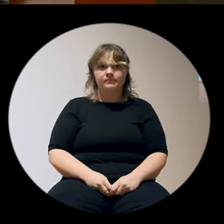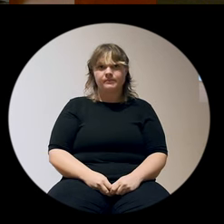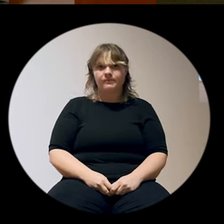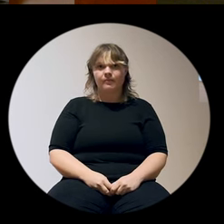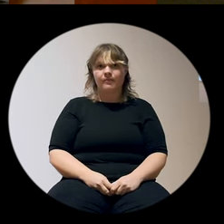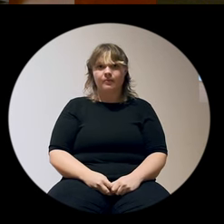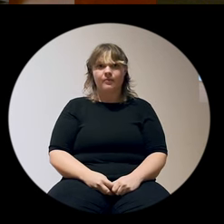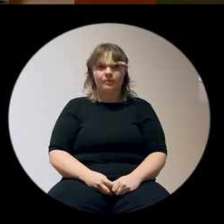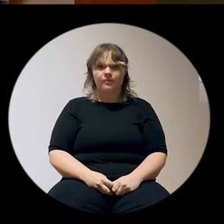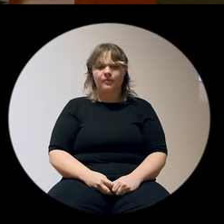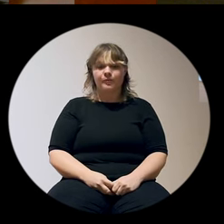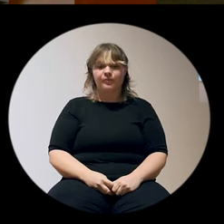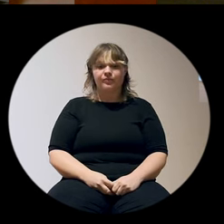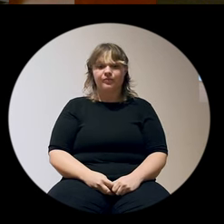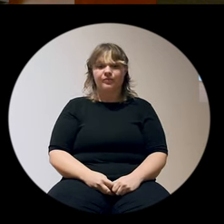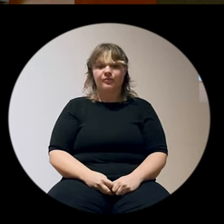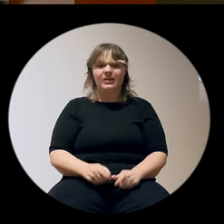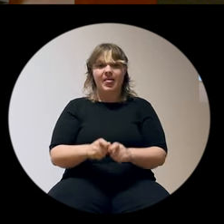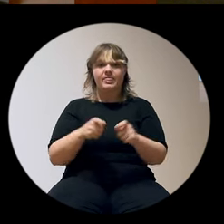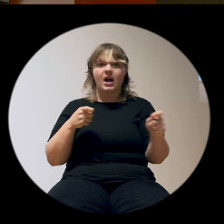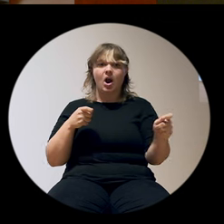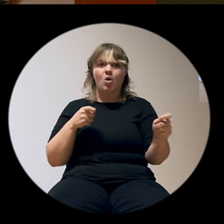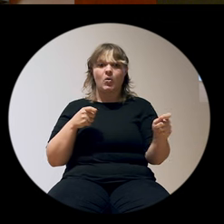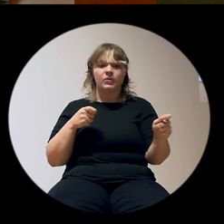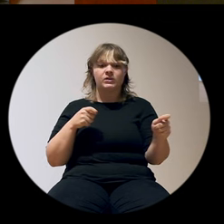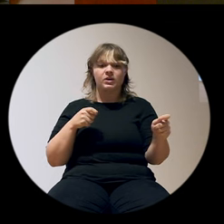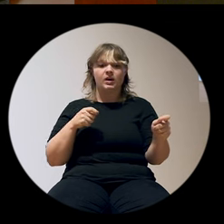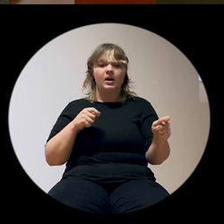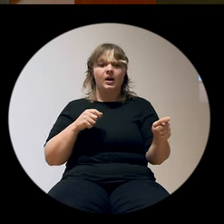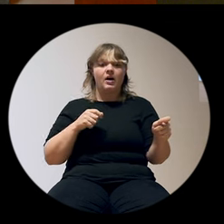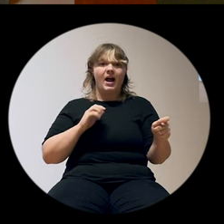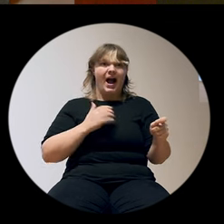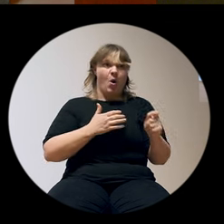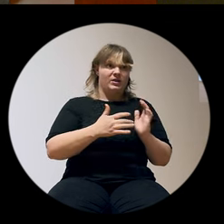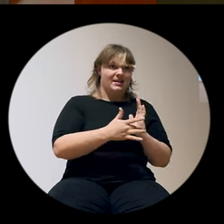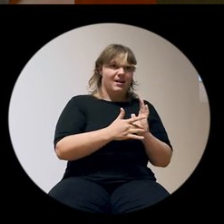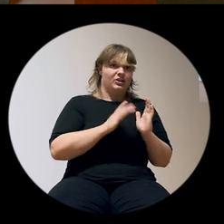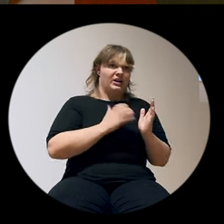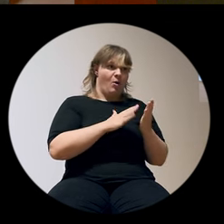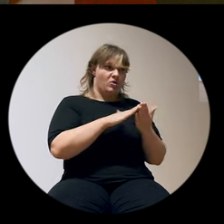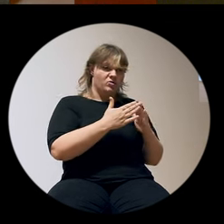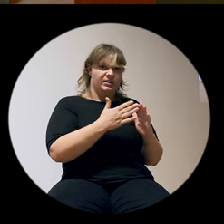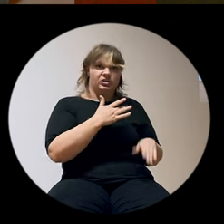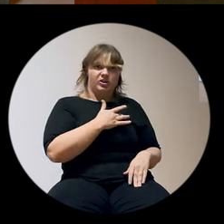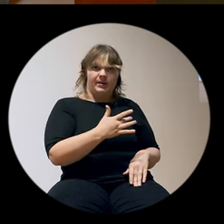The arrows that our technology and our communities generally